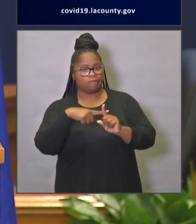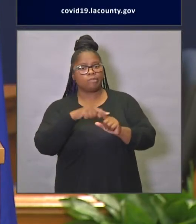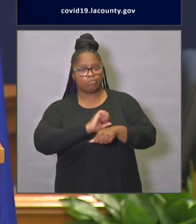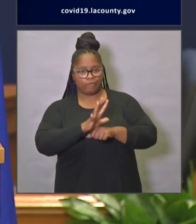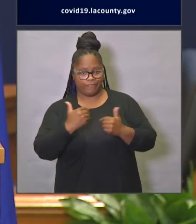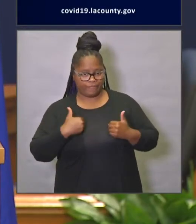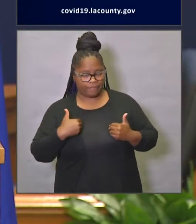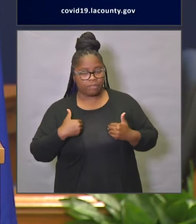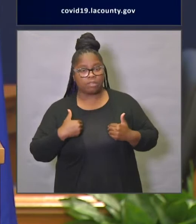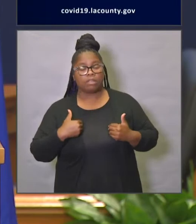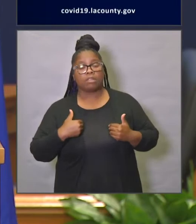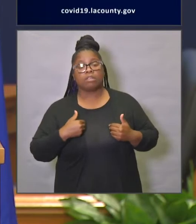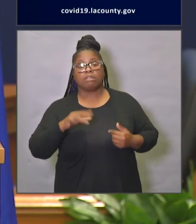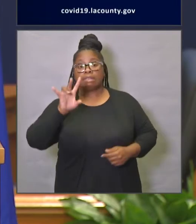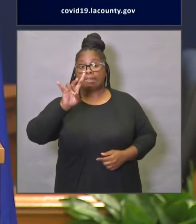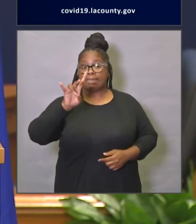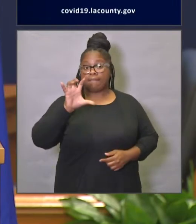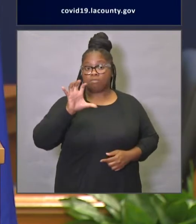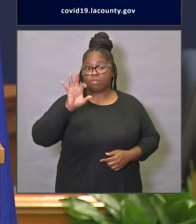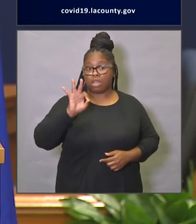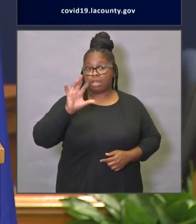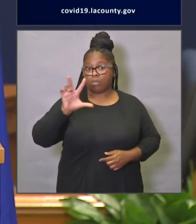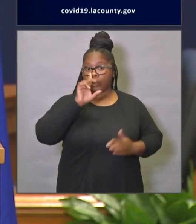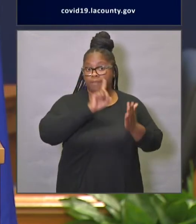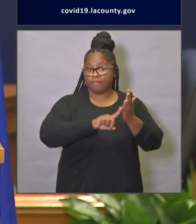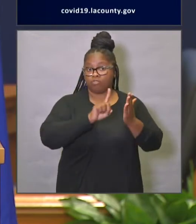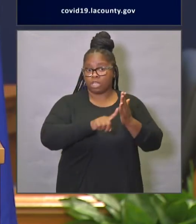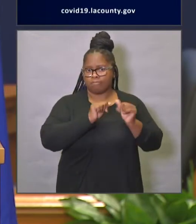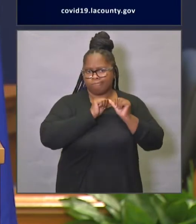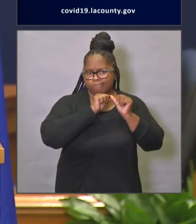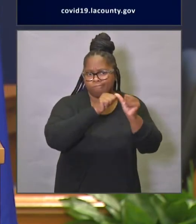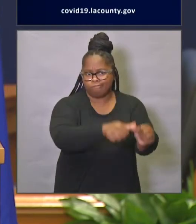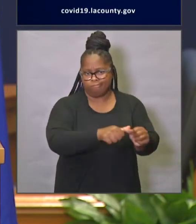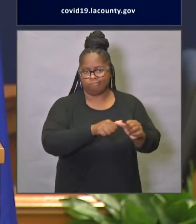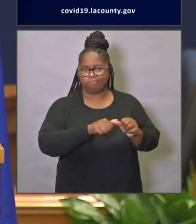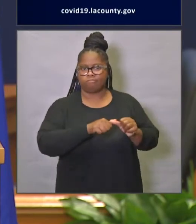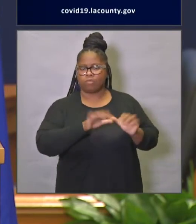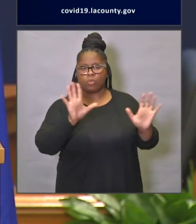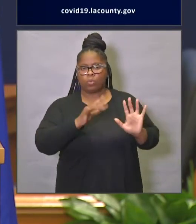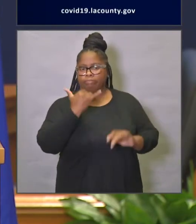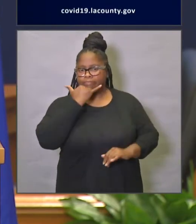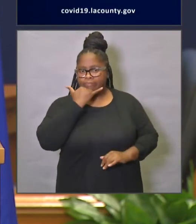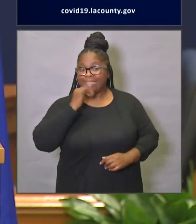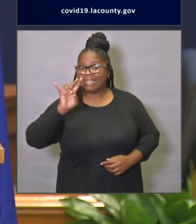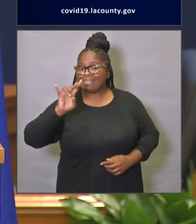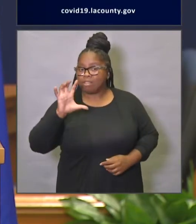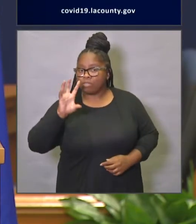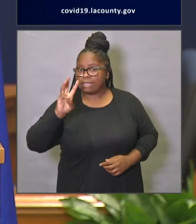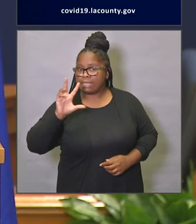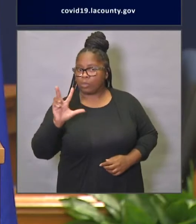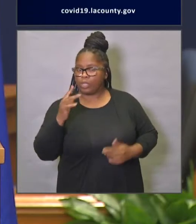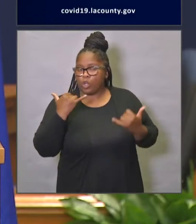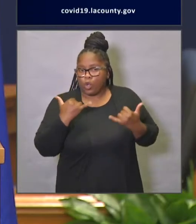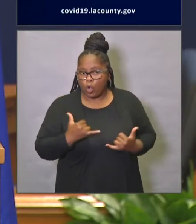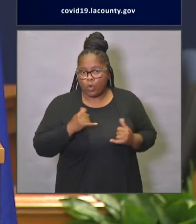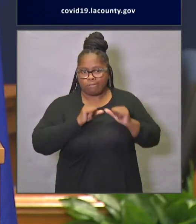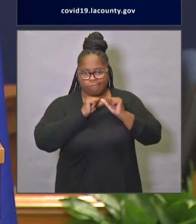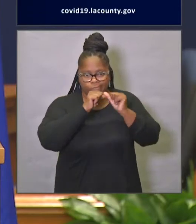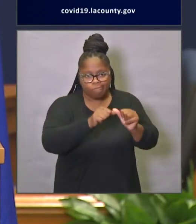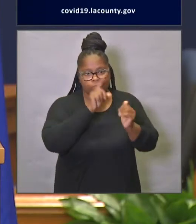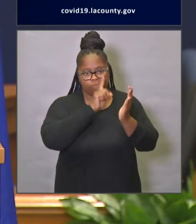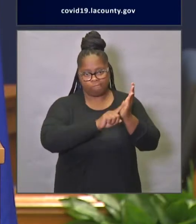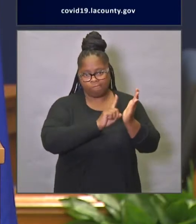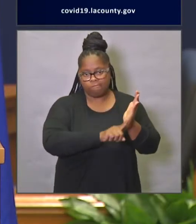Of these, 793 are current active investigations, 763 are current active